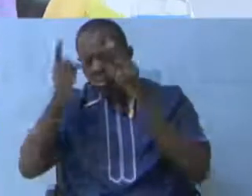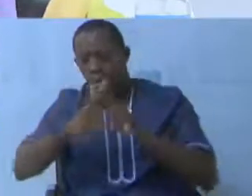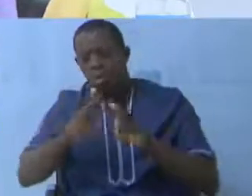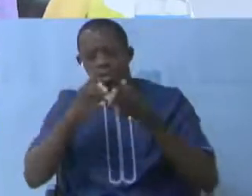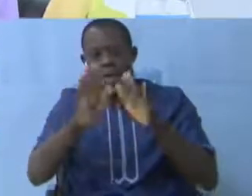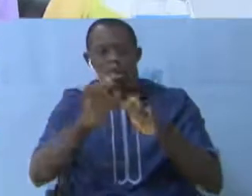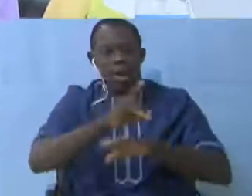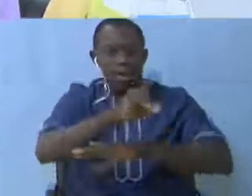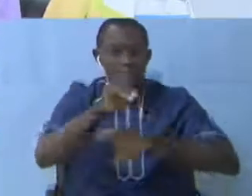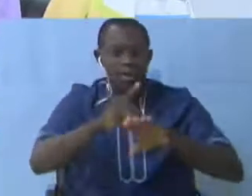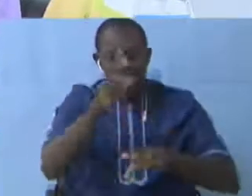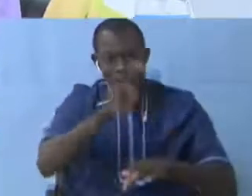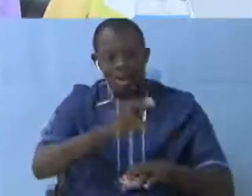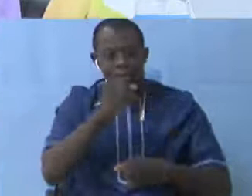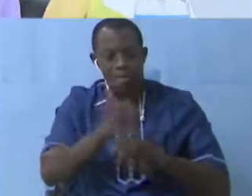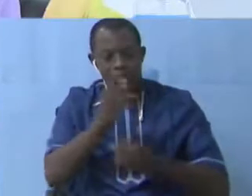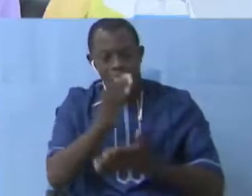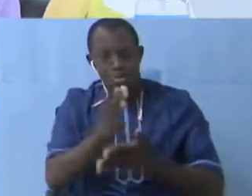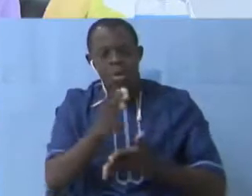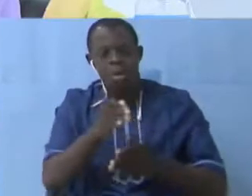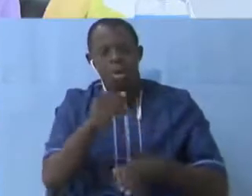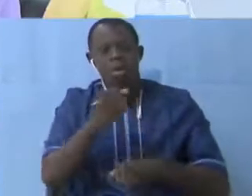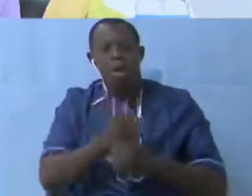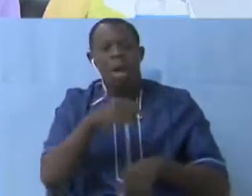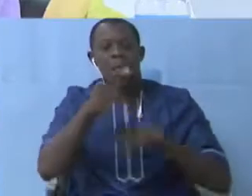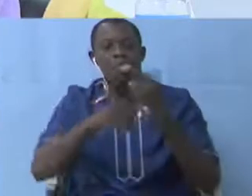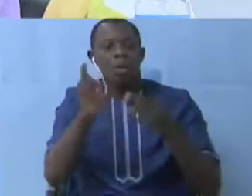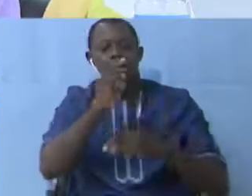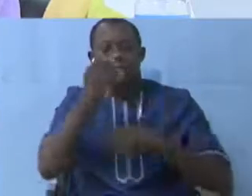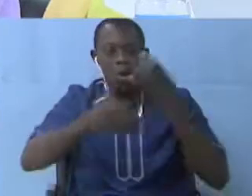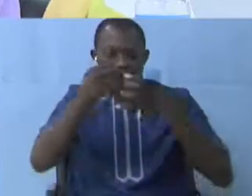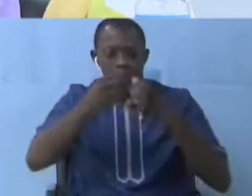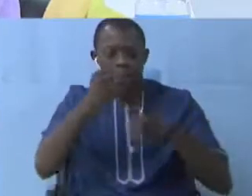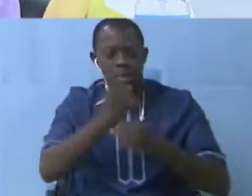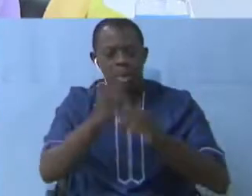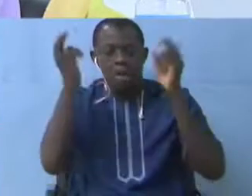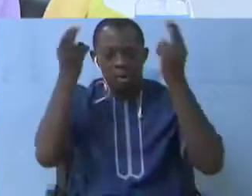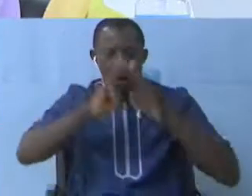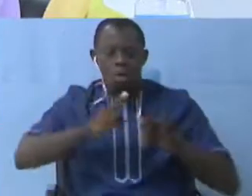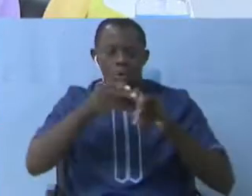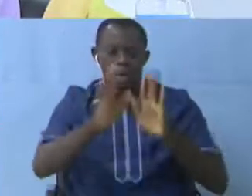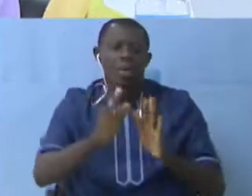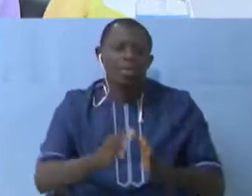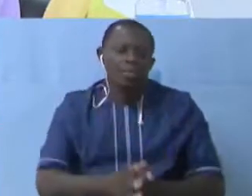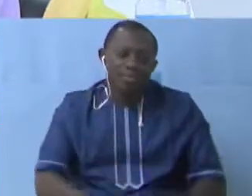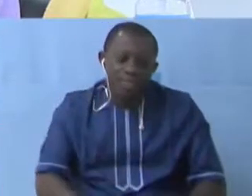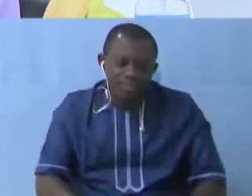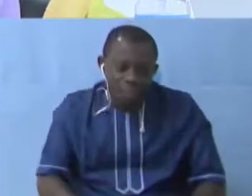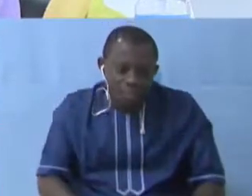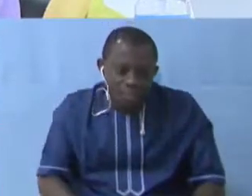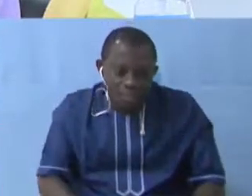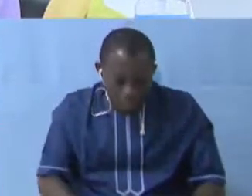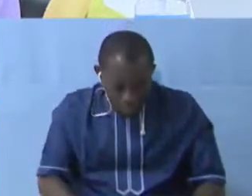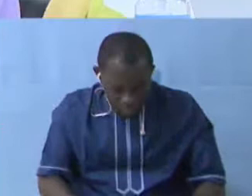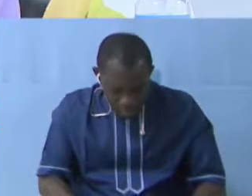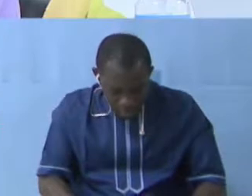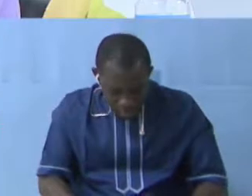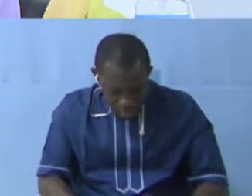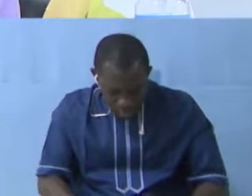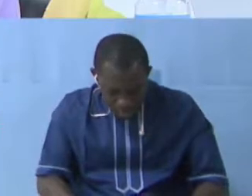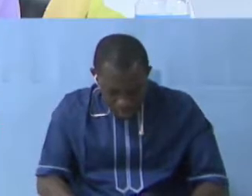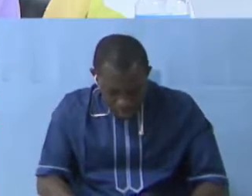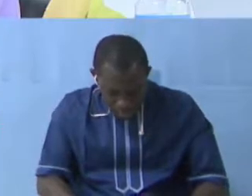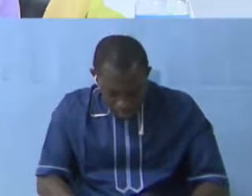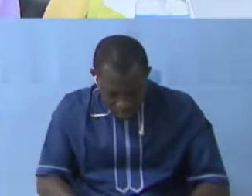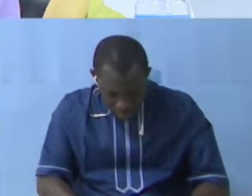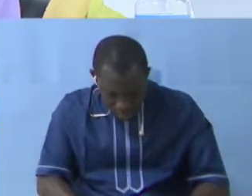avenues to try and legitimize his claims. Jamono bi nga xamee ne xatam nañ ko ci buntu mooy lawyer yi